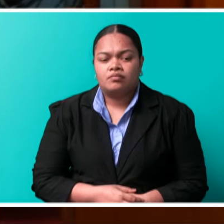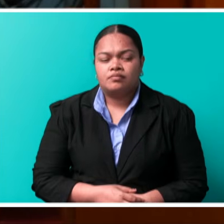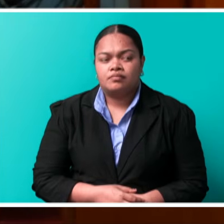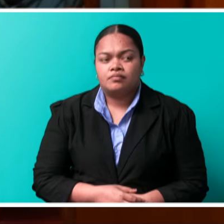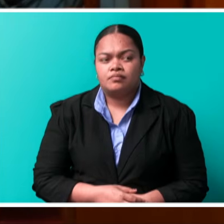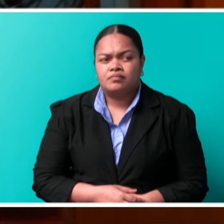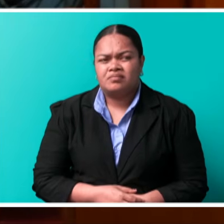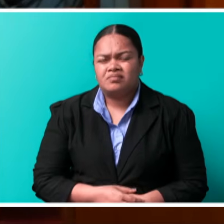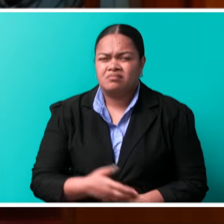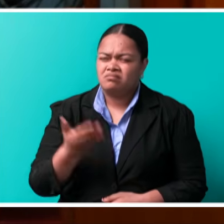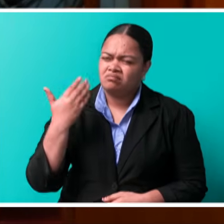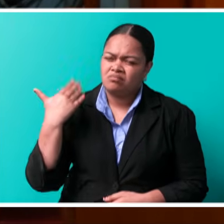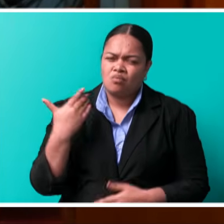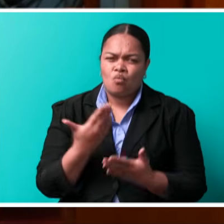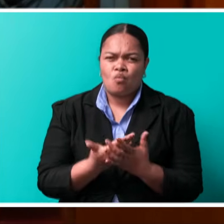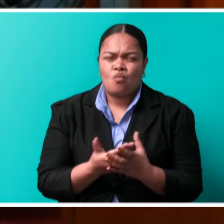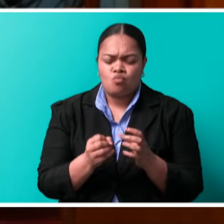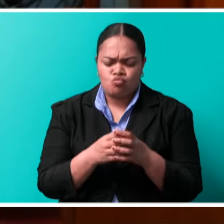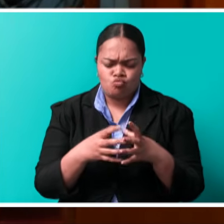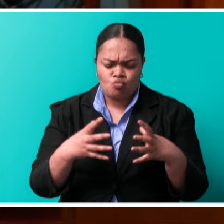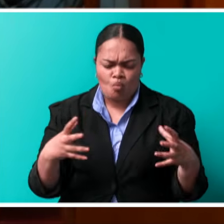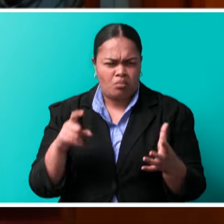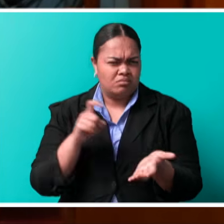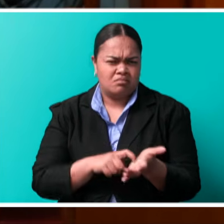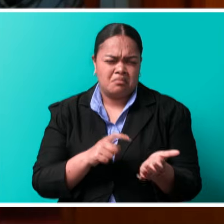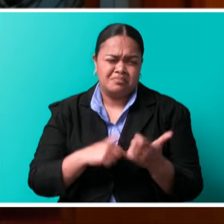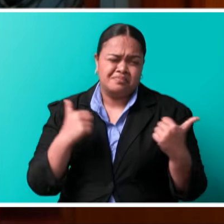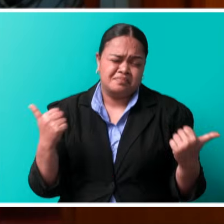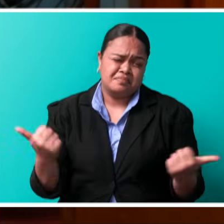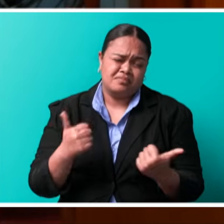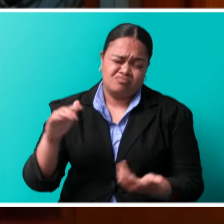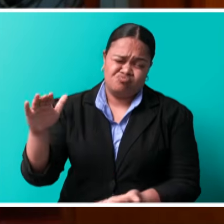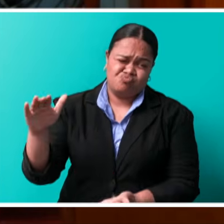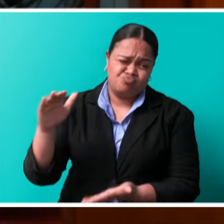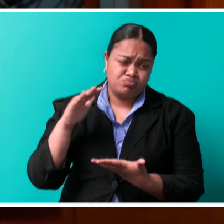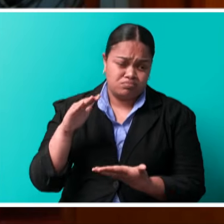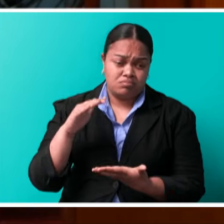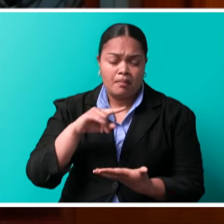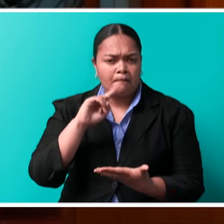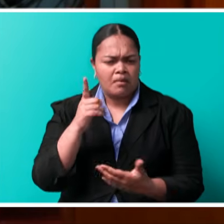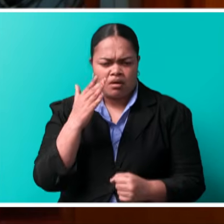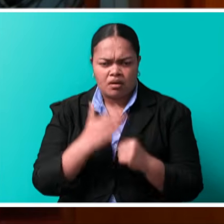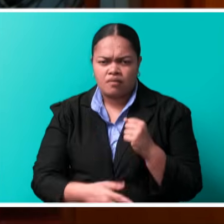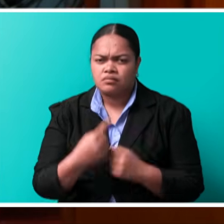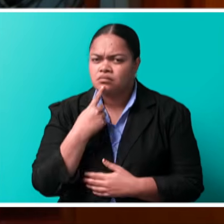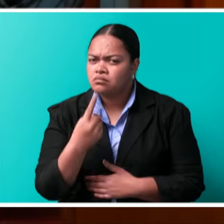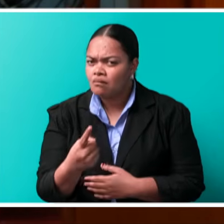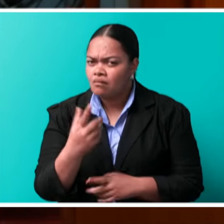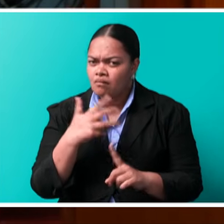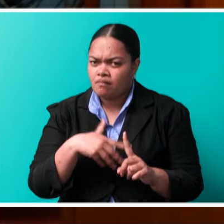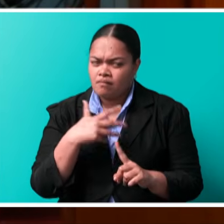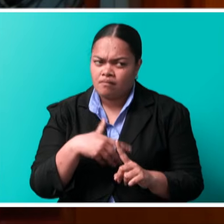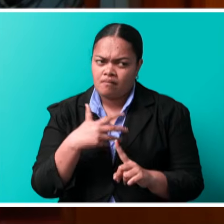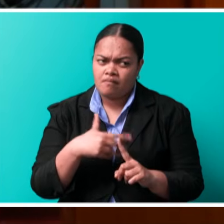the growth in the debt figures. He did not mention the relationship